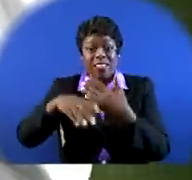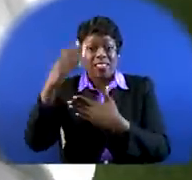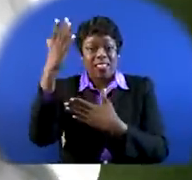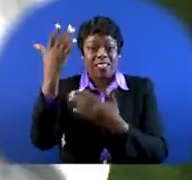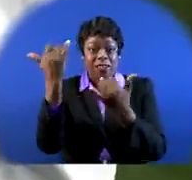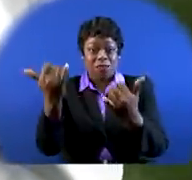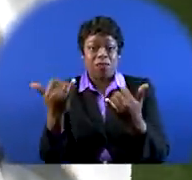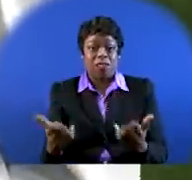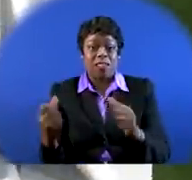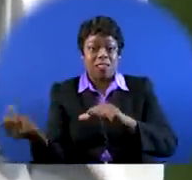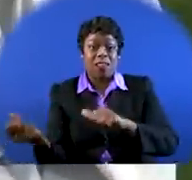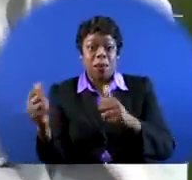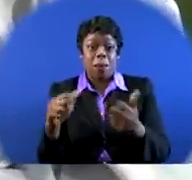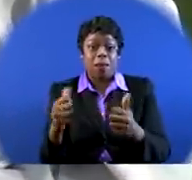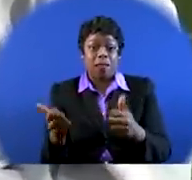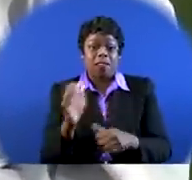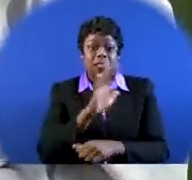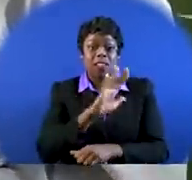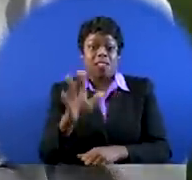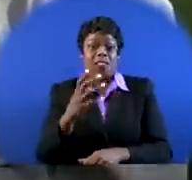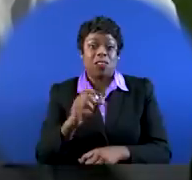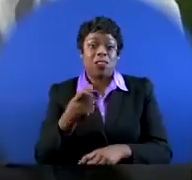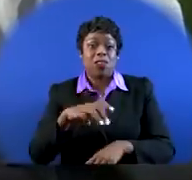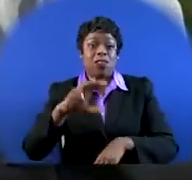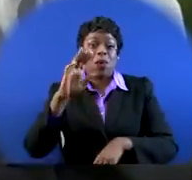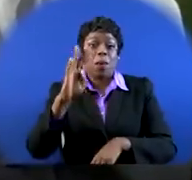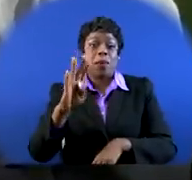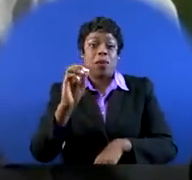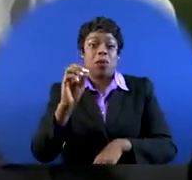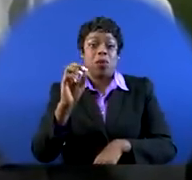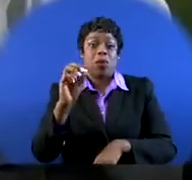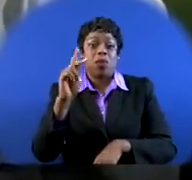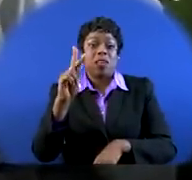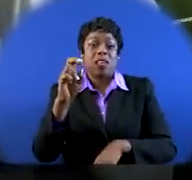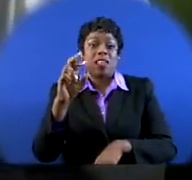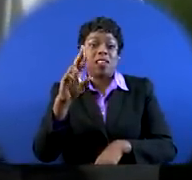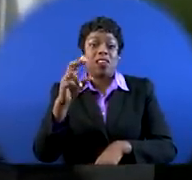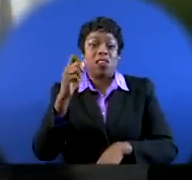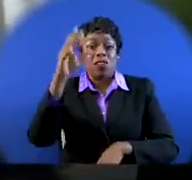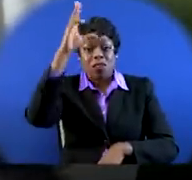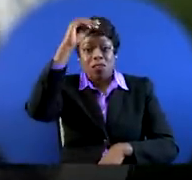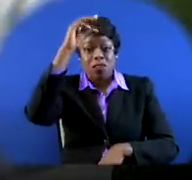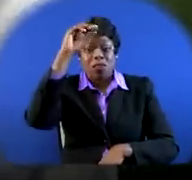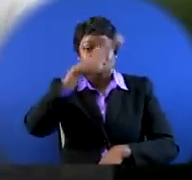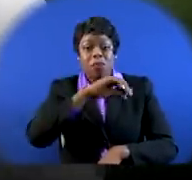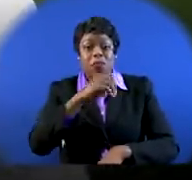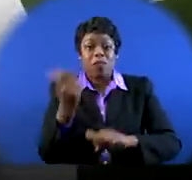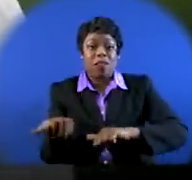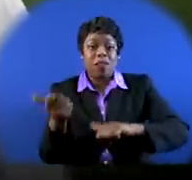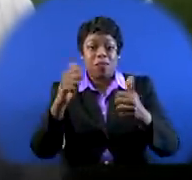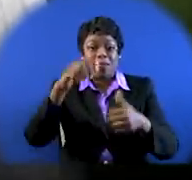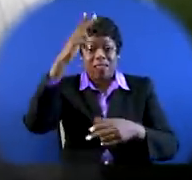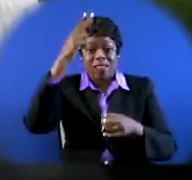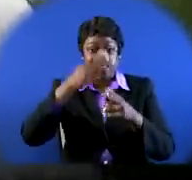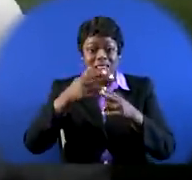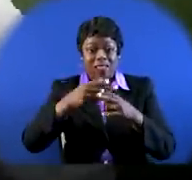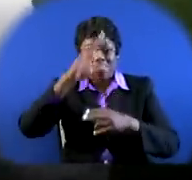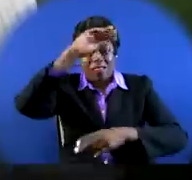baptize you, our brother Caden Charles Booker, in the name of the Father and of the Son and of the Holy Ghost.